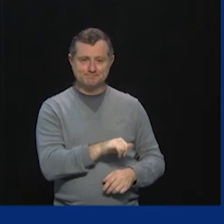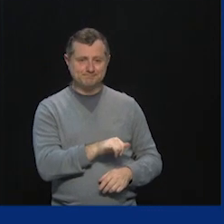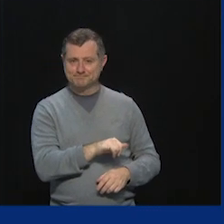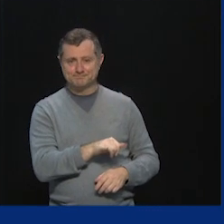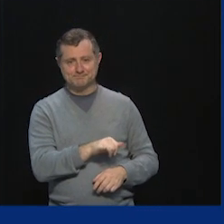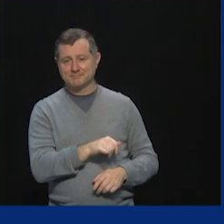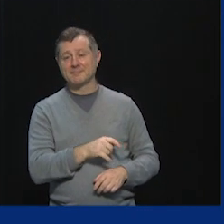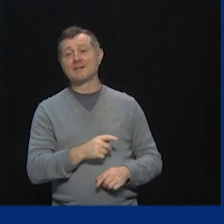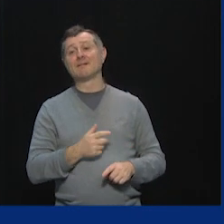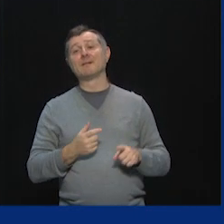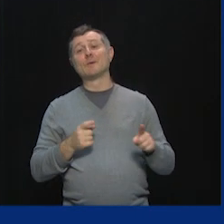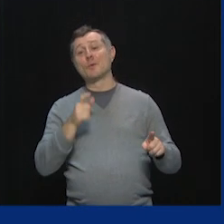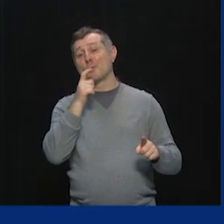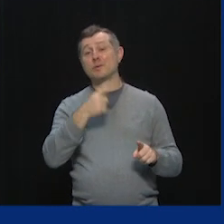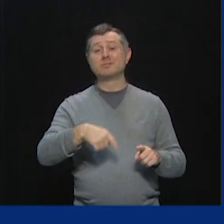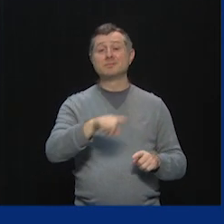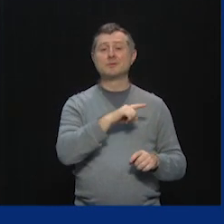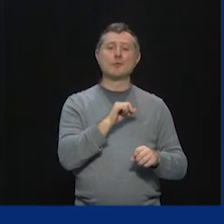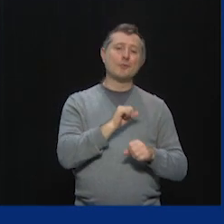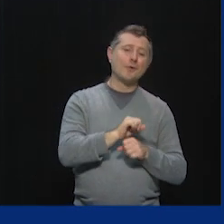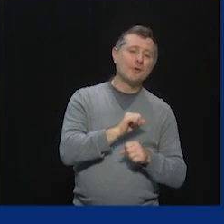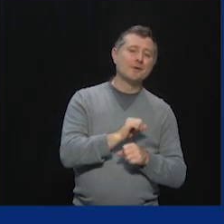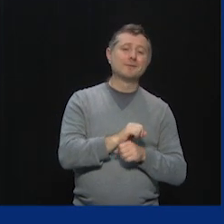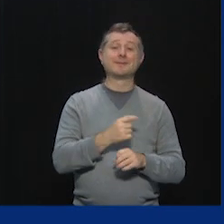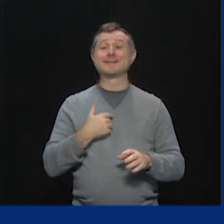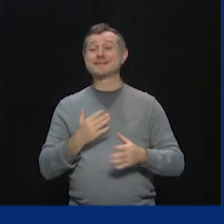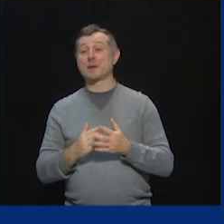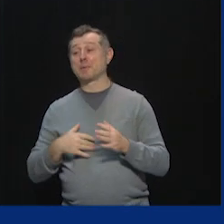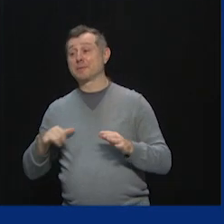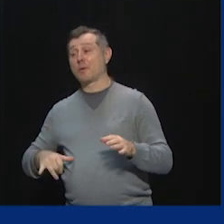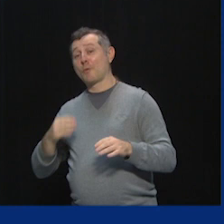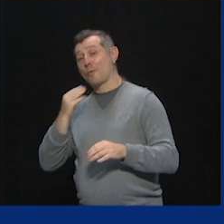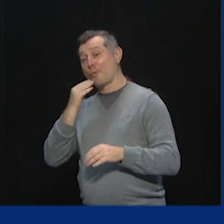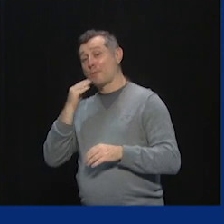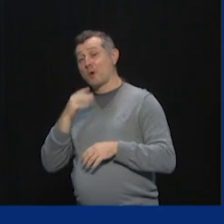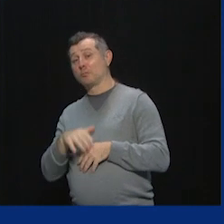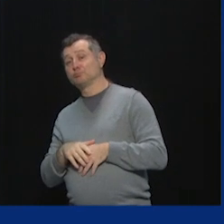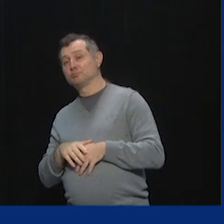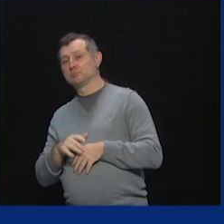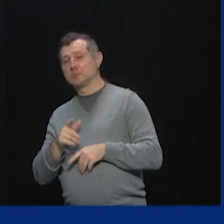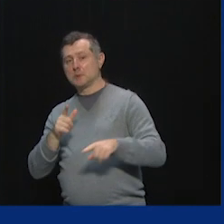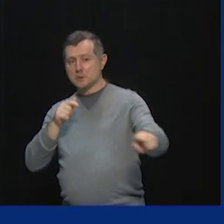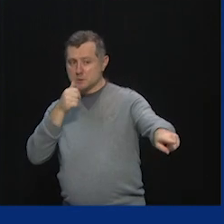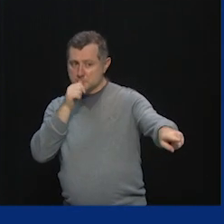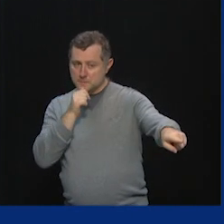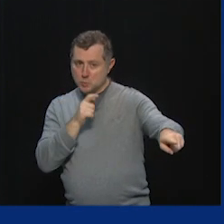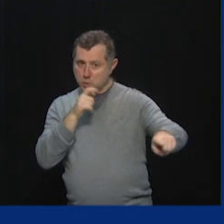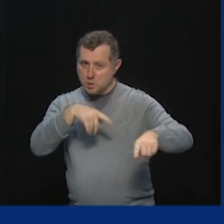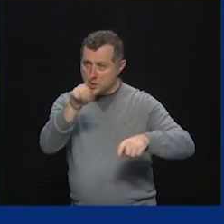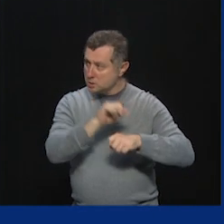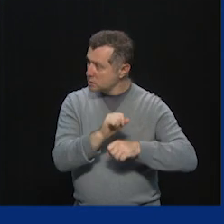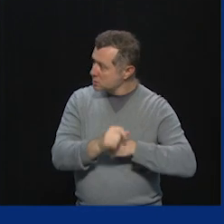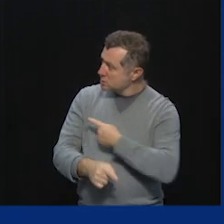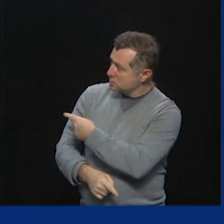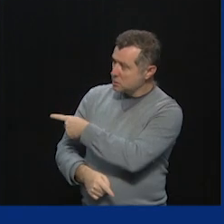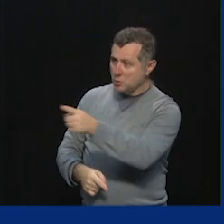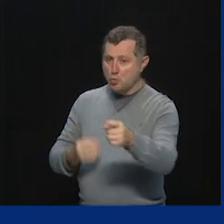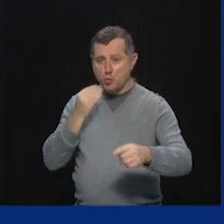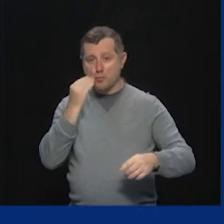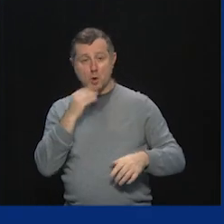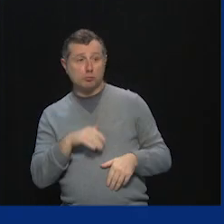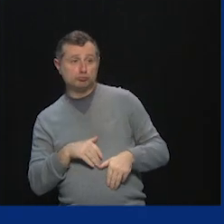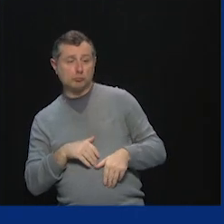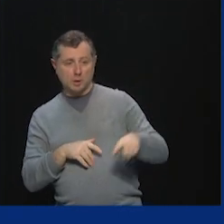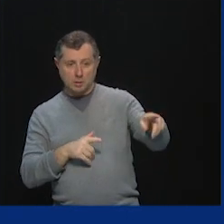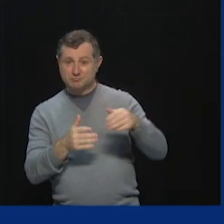home, suffered for it. Well, from this point forward, that will no longer be the case, and that's because Governor Hochul has insisted